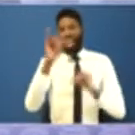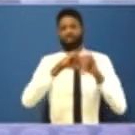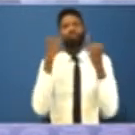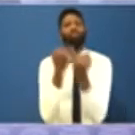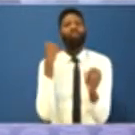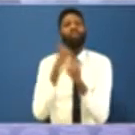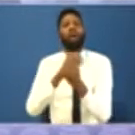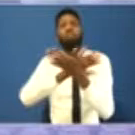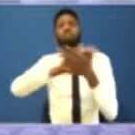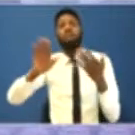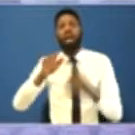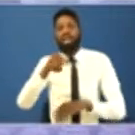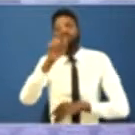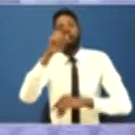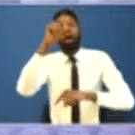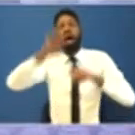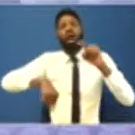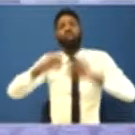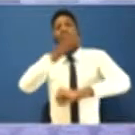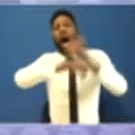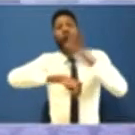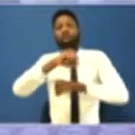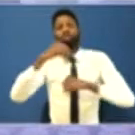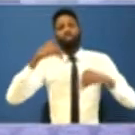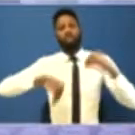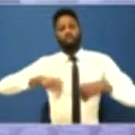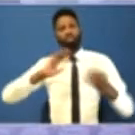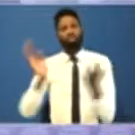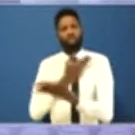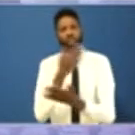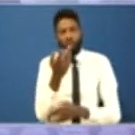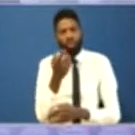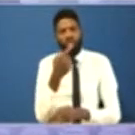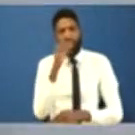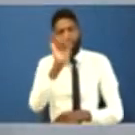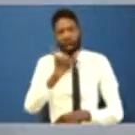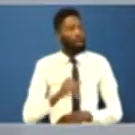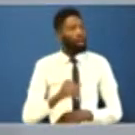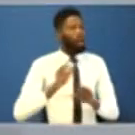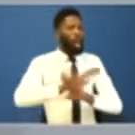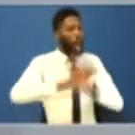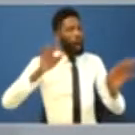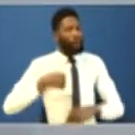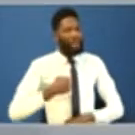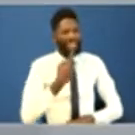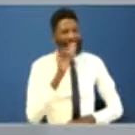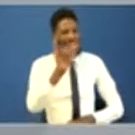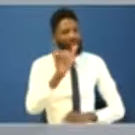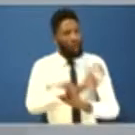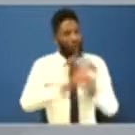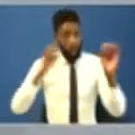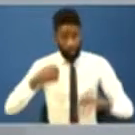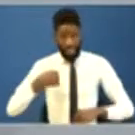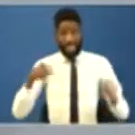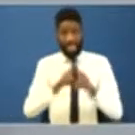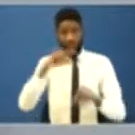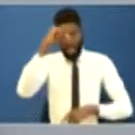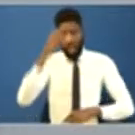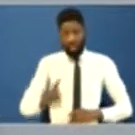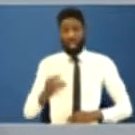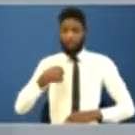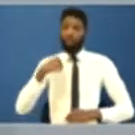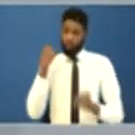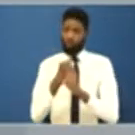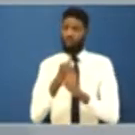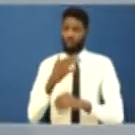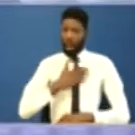cannot do anything to fight corruption that is what you're saying tonight no that's not what i'm saying as governor i'll do my part what will you do